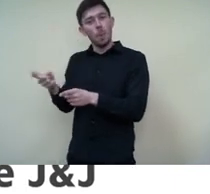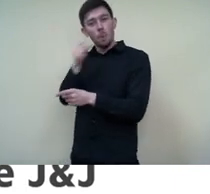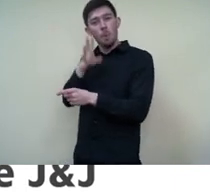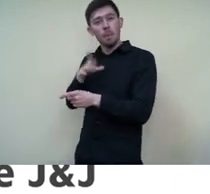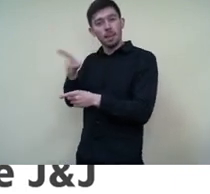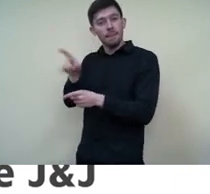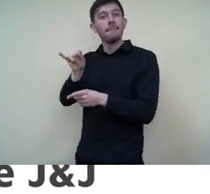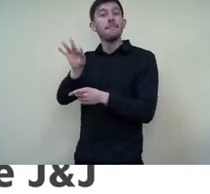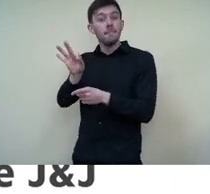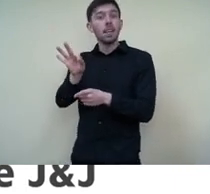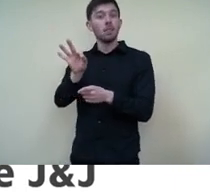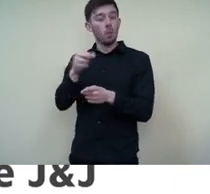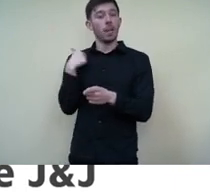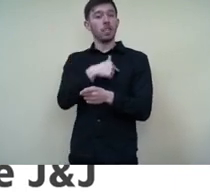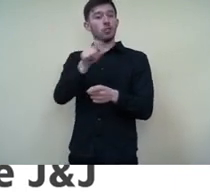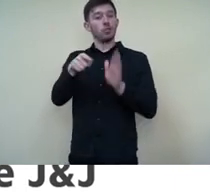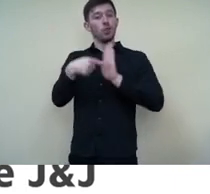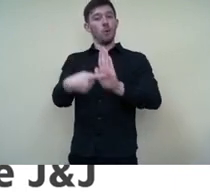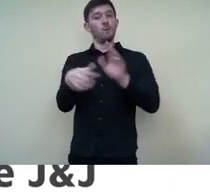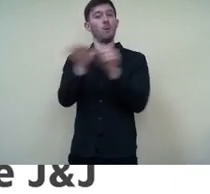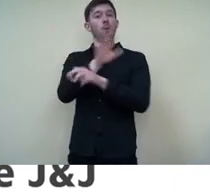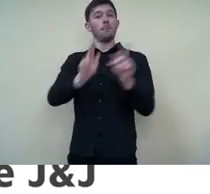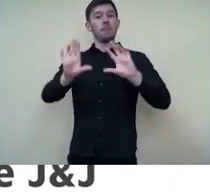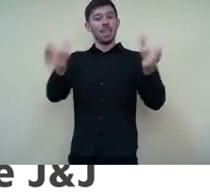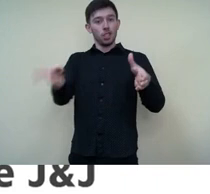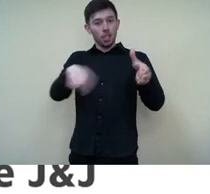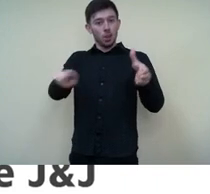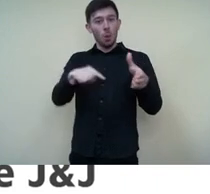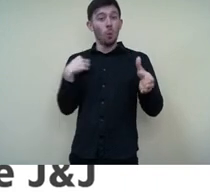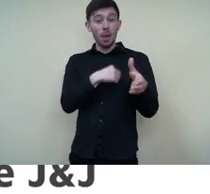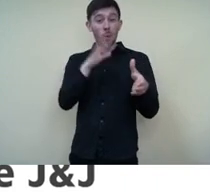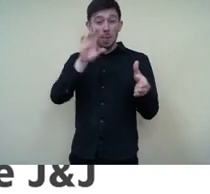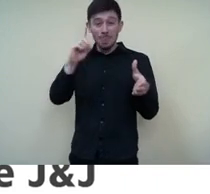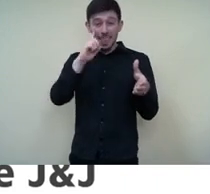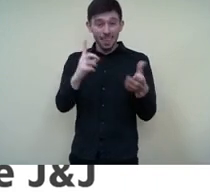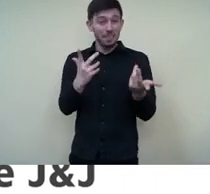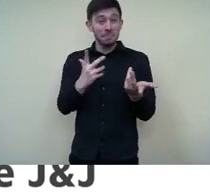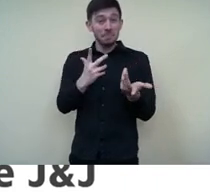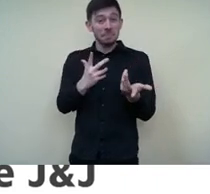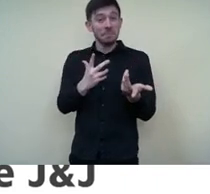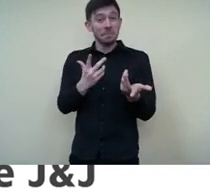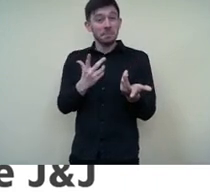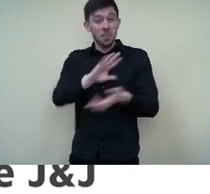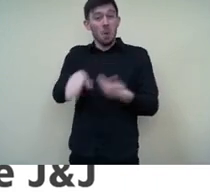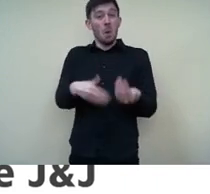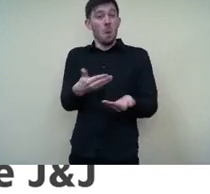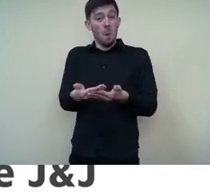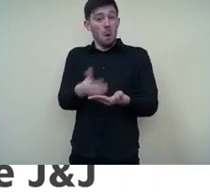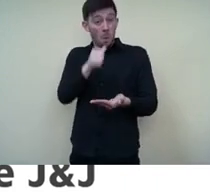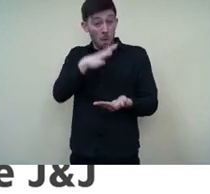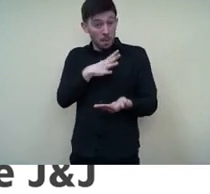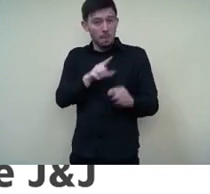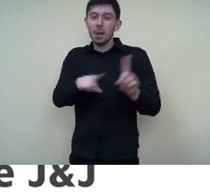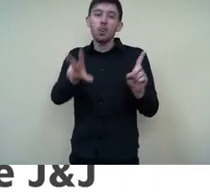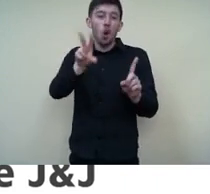this was representative of the population, we would see almost all women having CVST in the general population, when really it's 60%